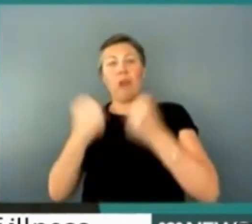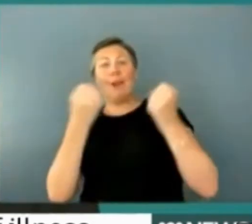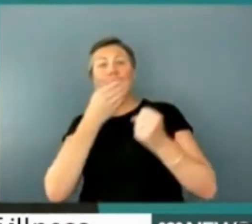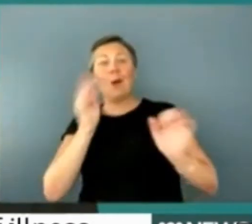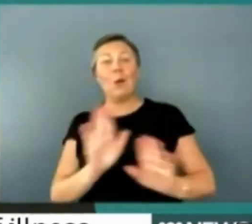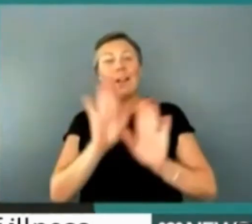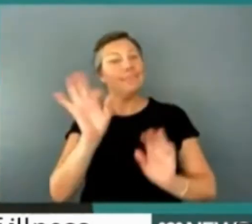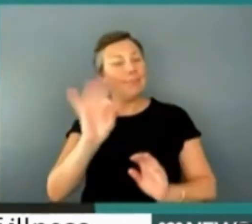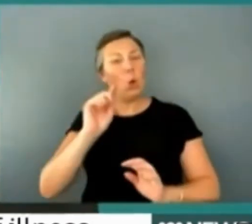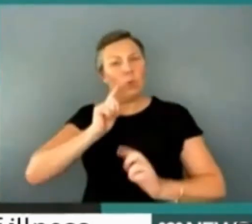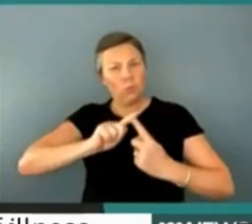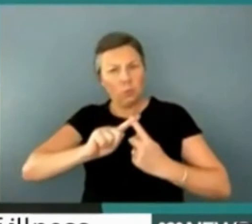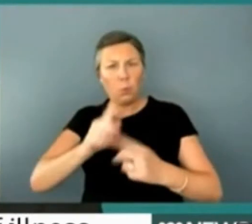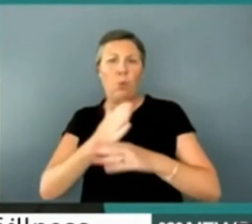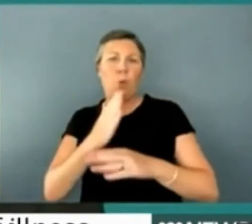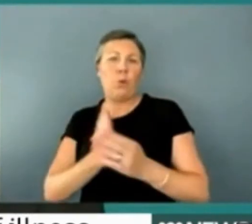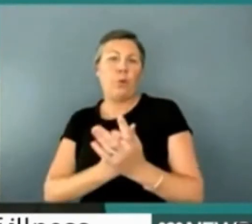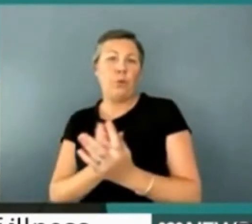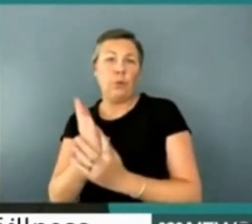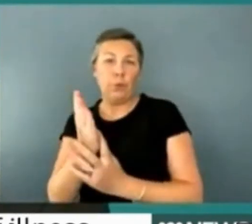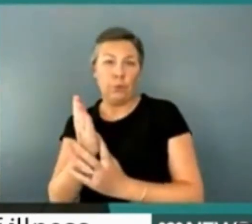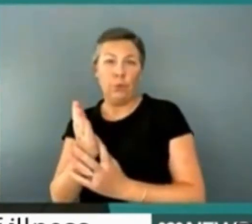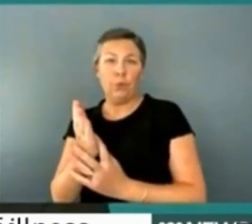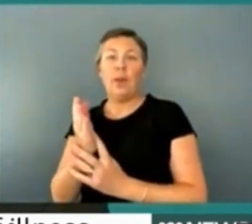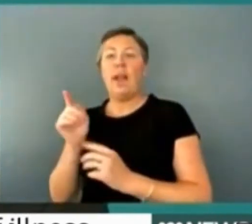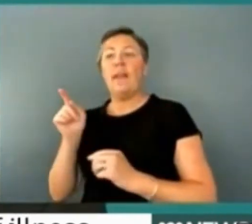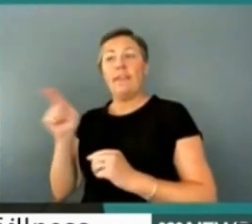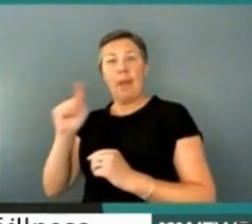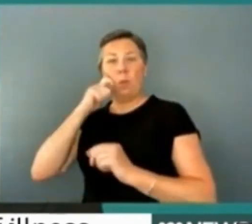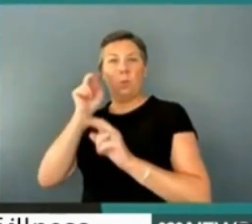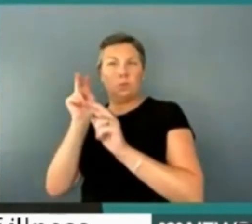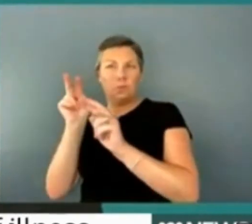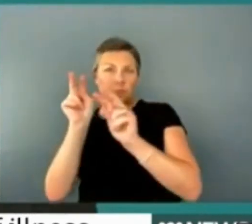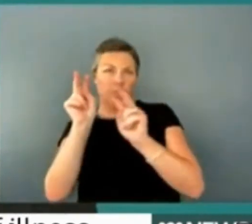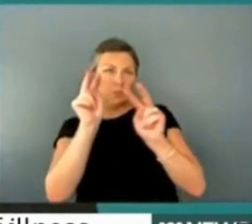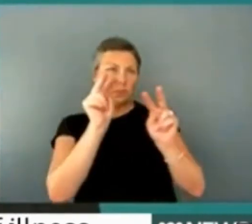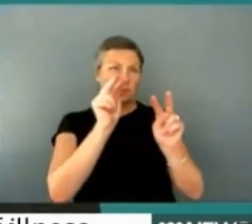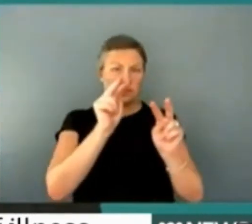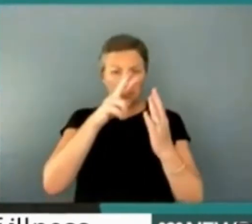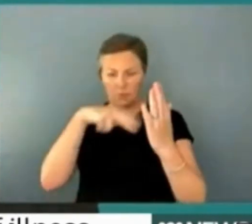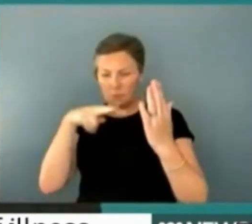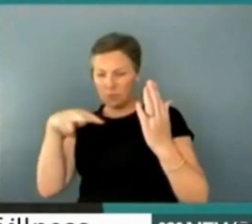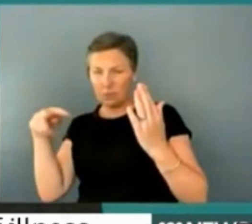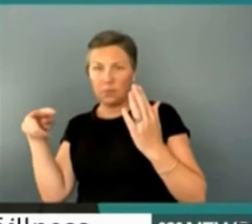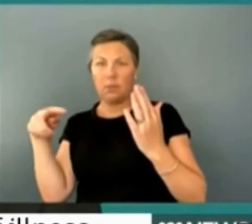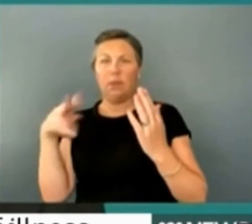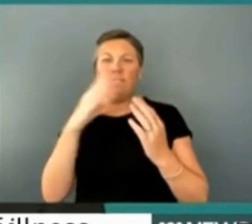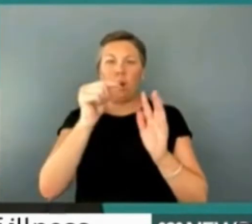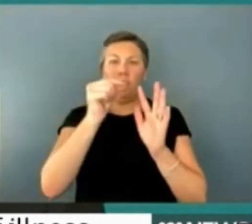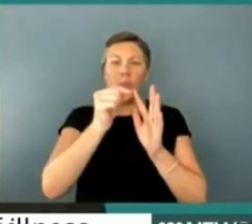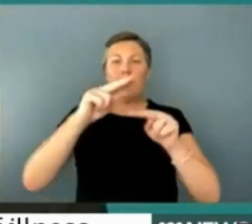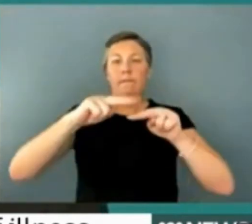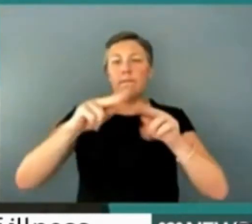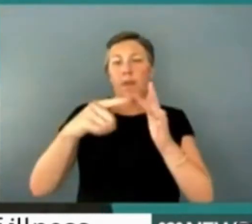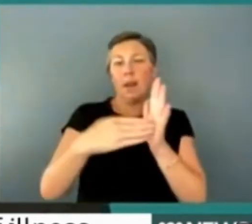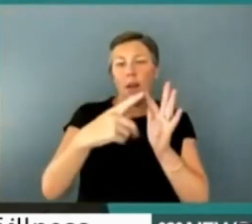will, as the information comes from the various companies, particularly Pfizer and particularly